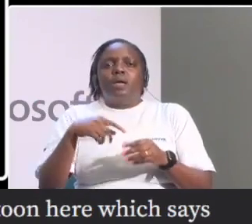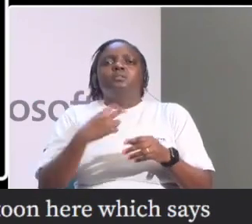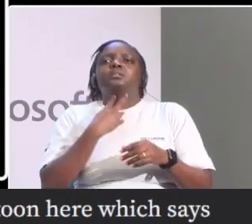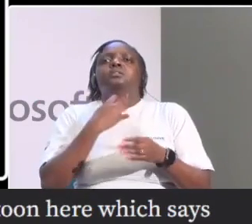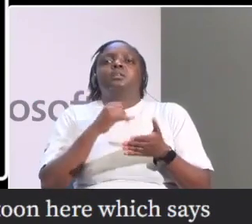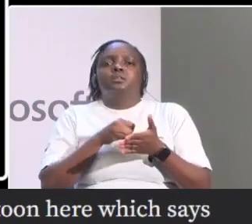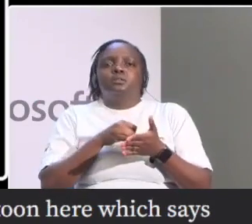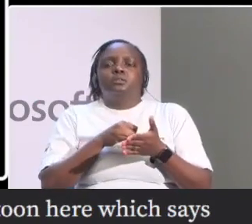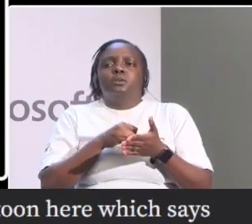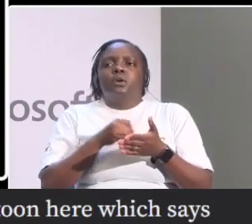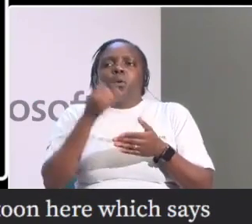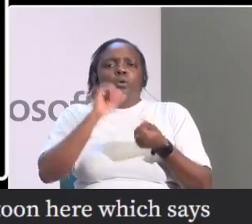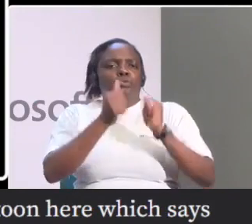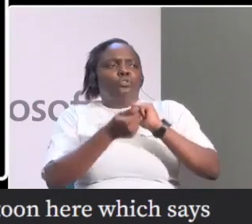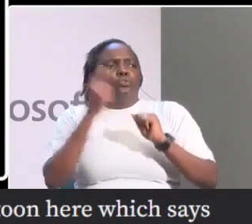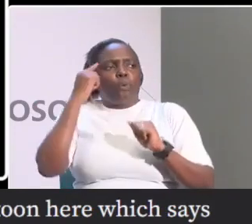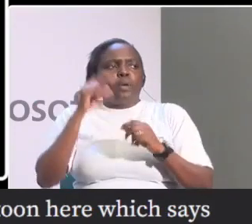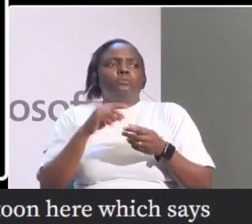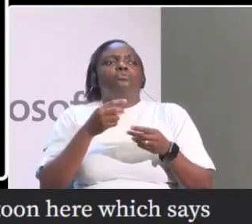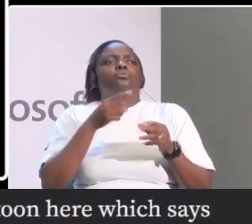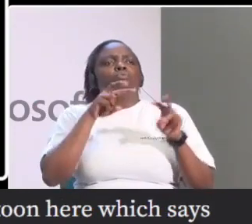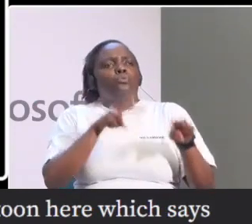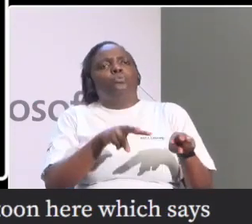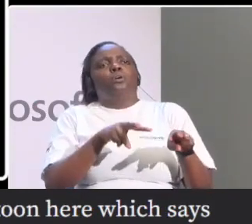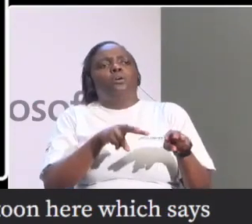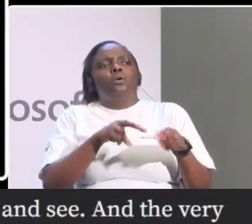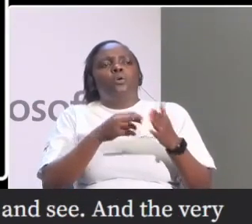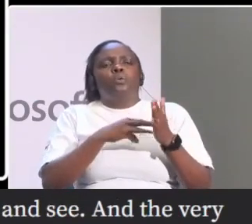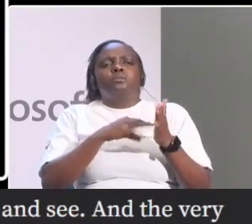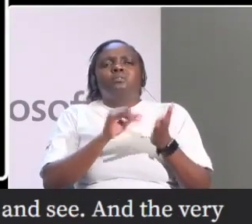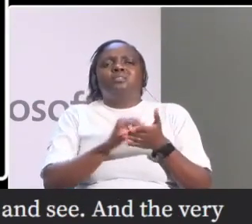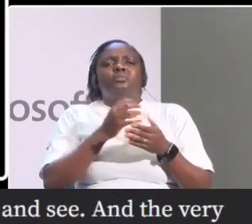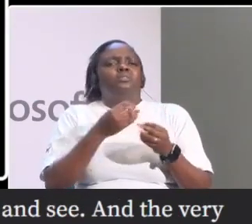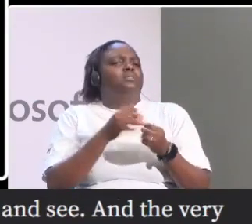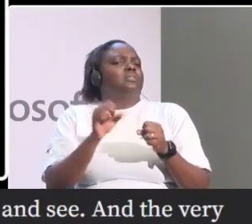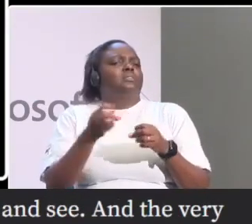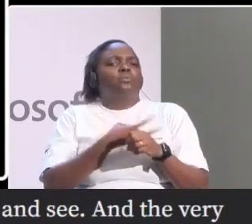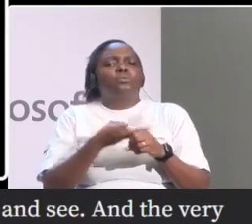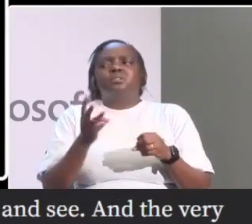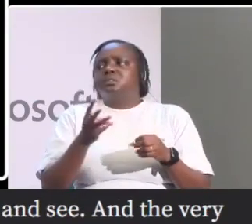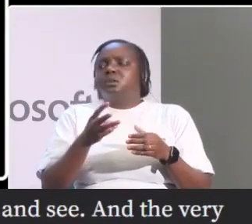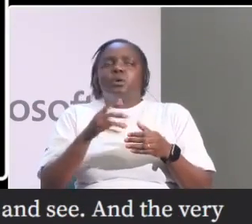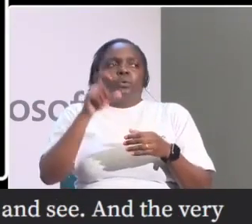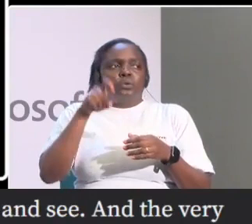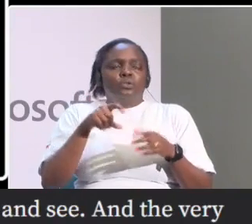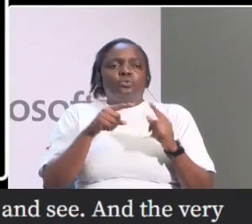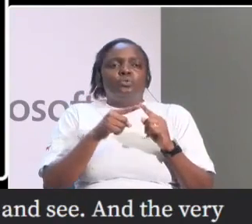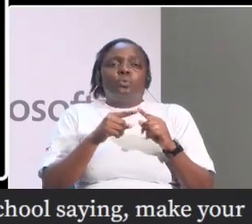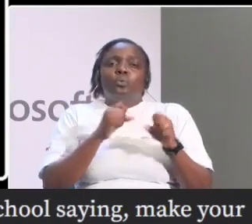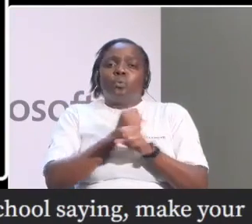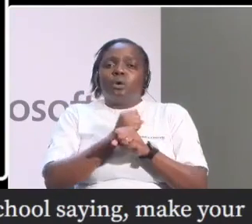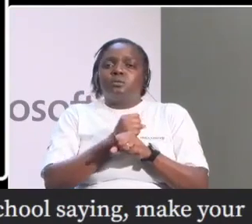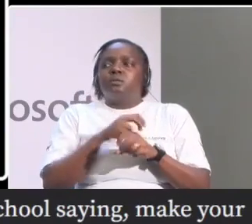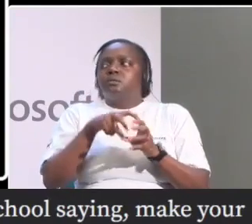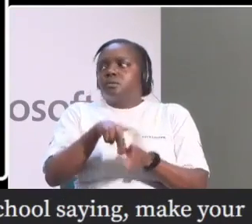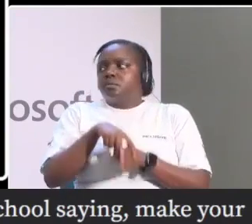because if you change your mind, you'll look weak." And what a load of rubbish. So you need to be like these two horses. The one on the